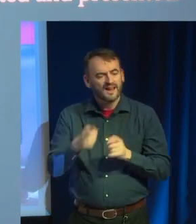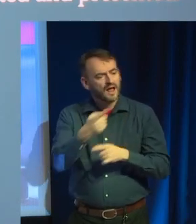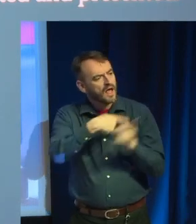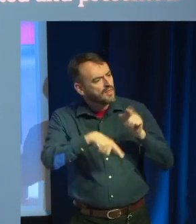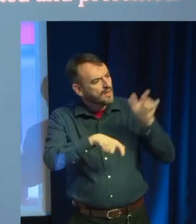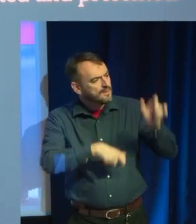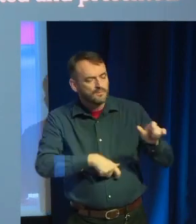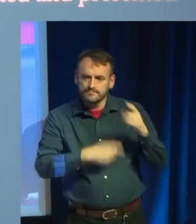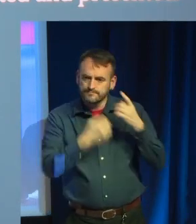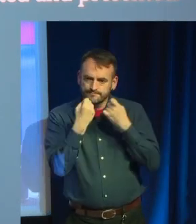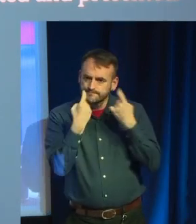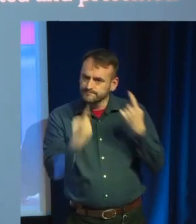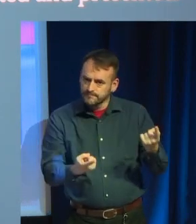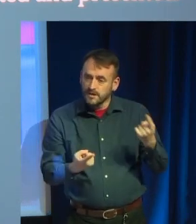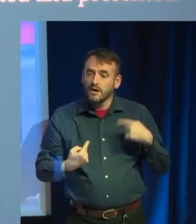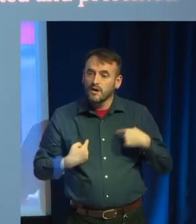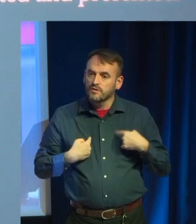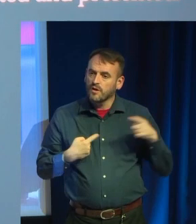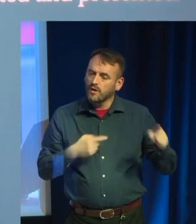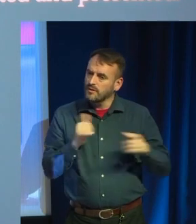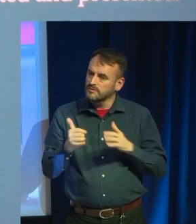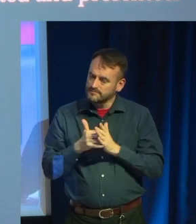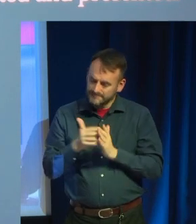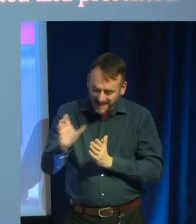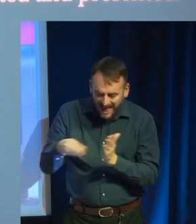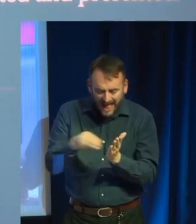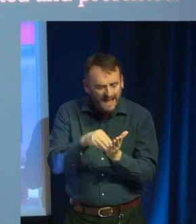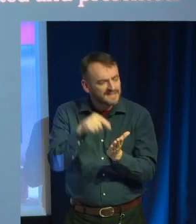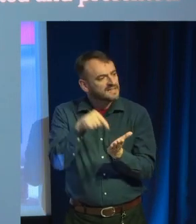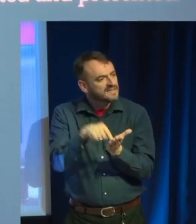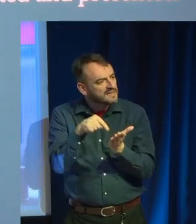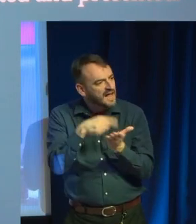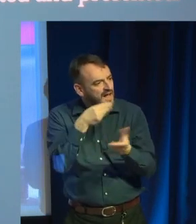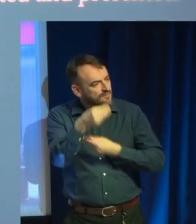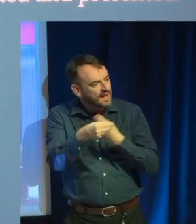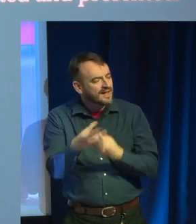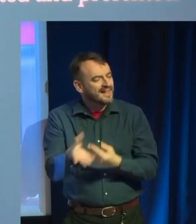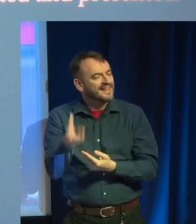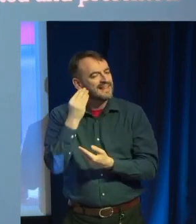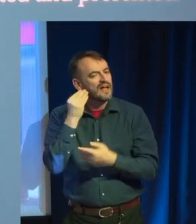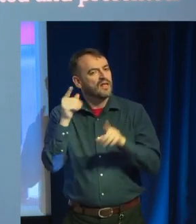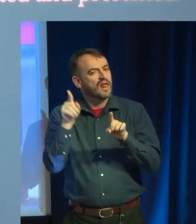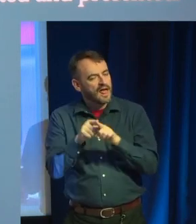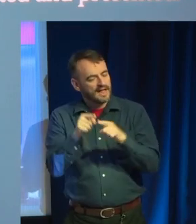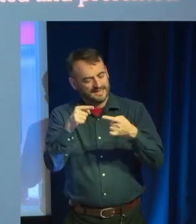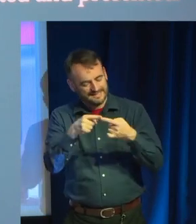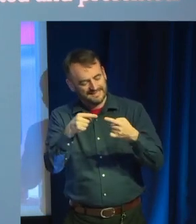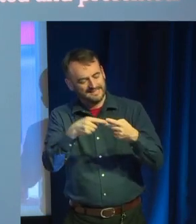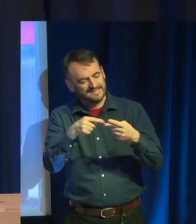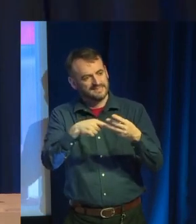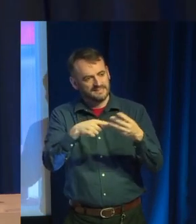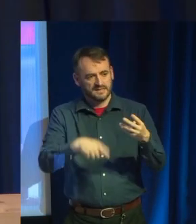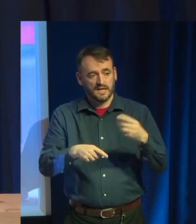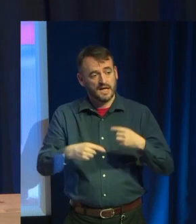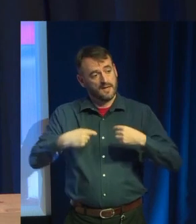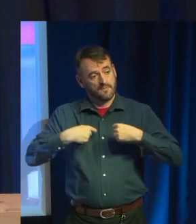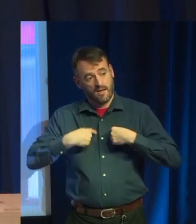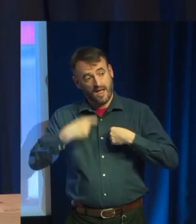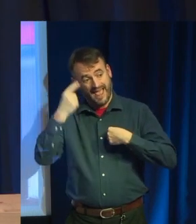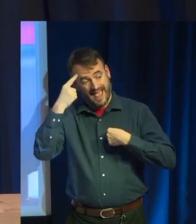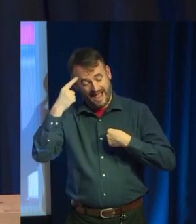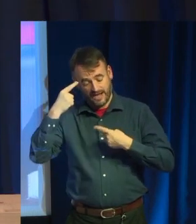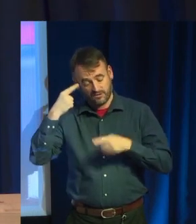or actors, which I thought like, this is a bit the way that this character would sound like in my head. That